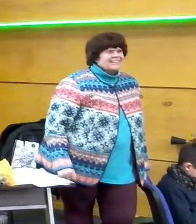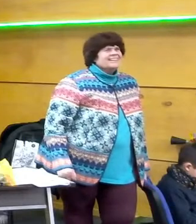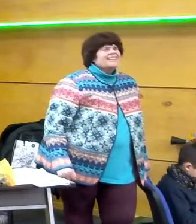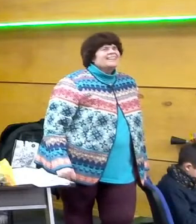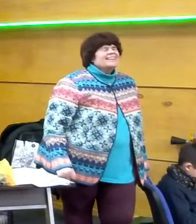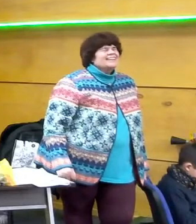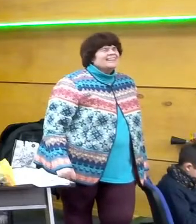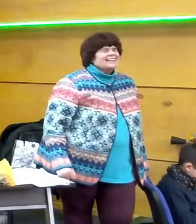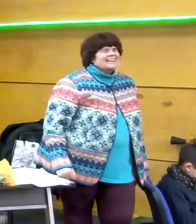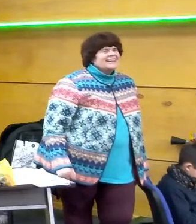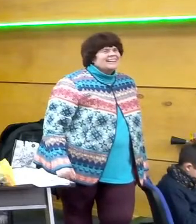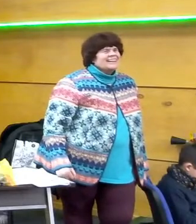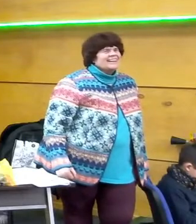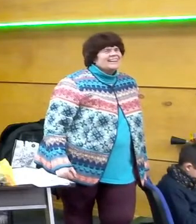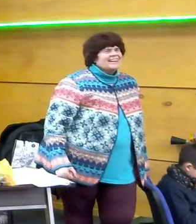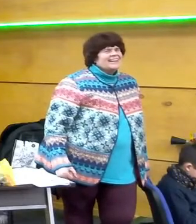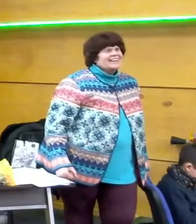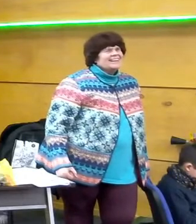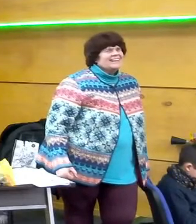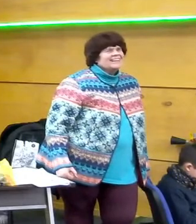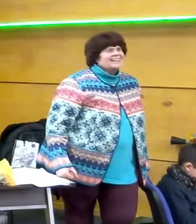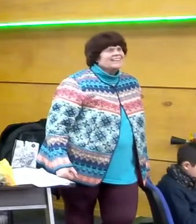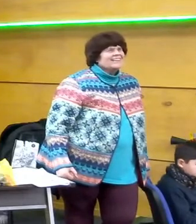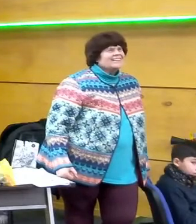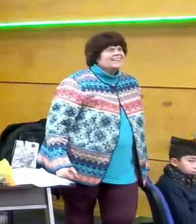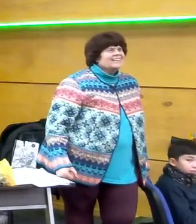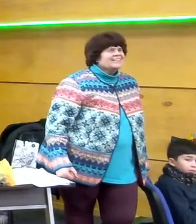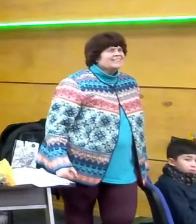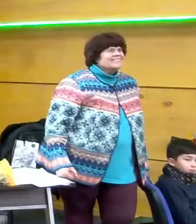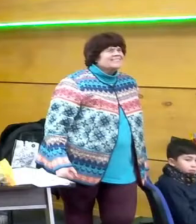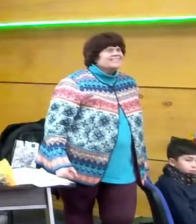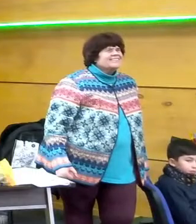ding dong, and my parents' favorite.